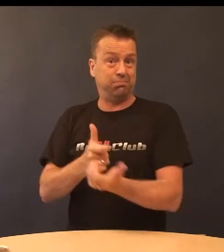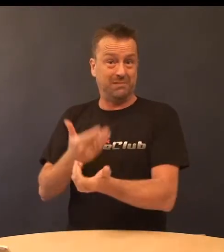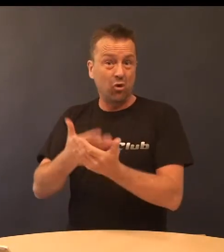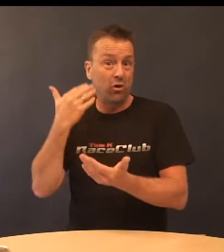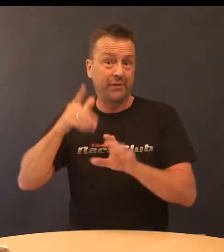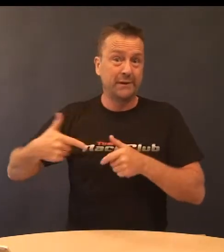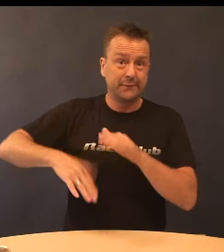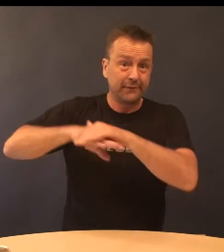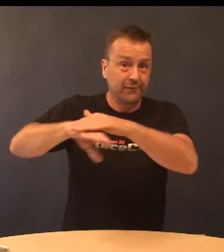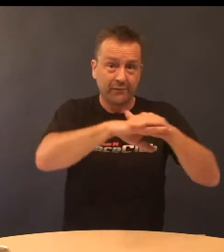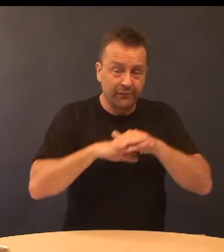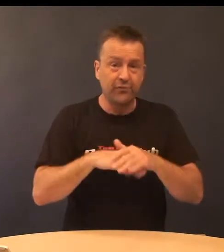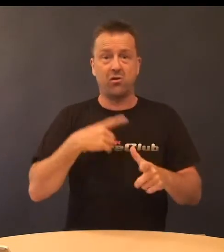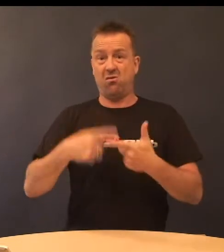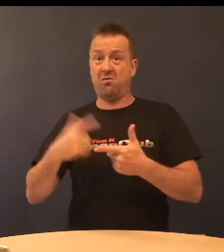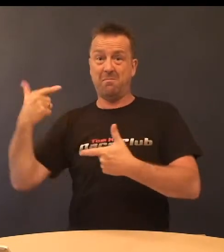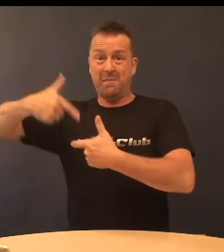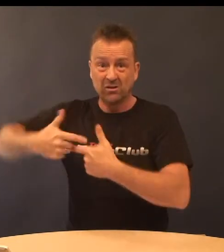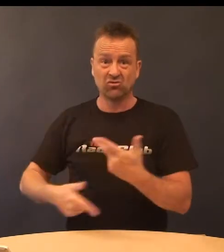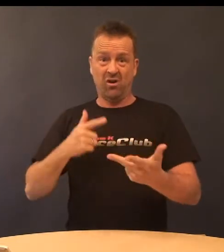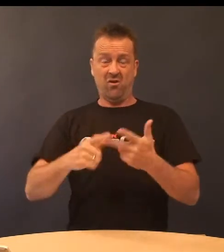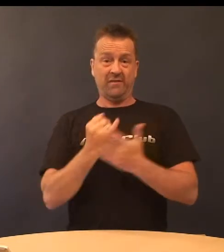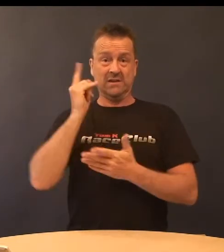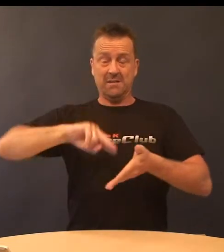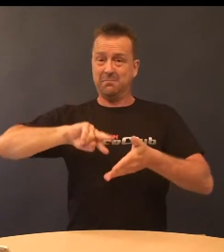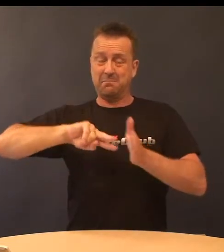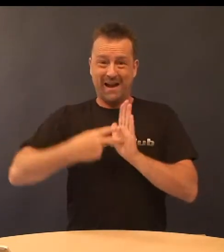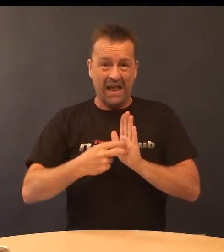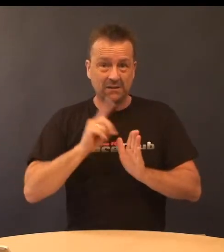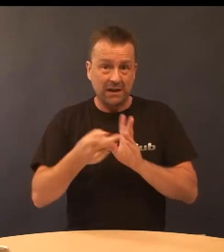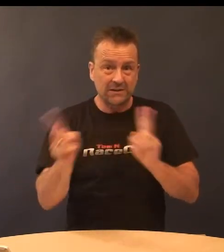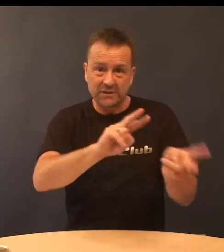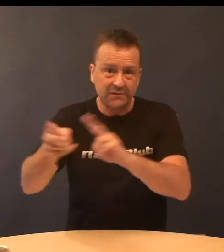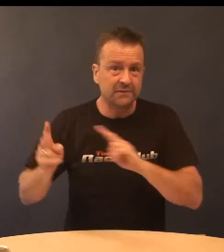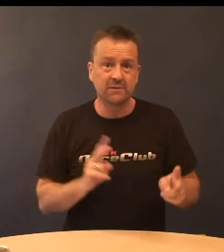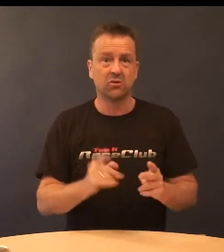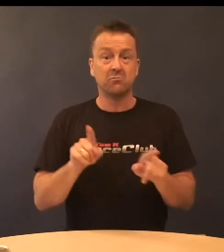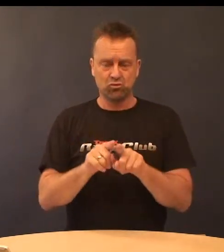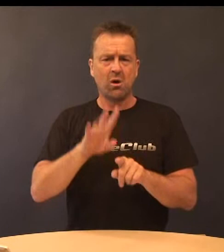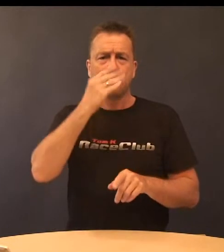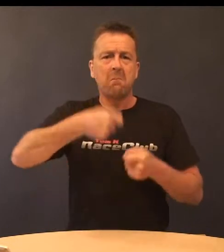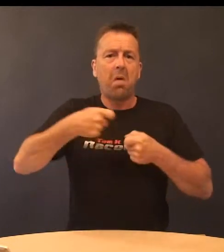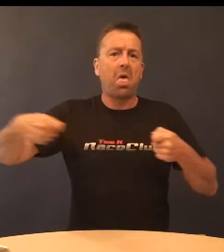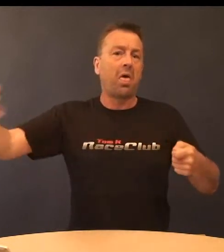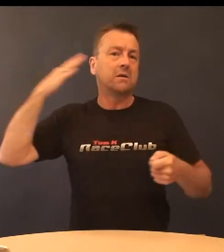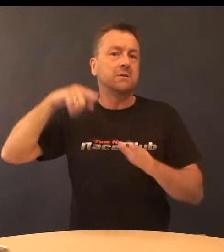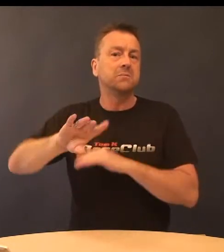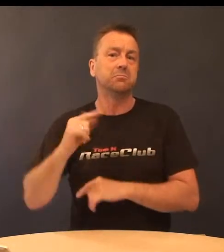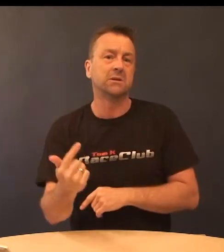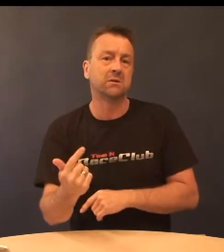the fill-up with fuel or a possible mechanical intervention. As a result, the pit stops may be longer.